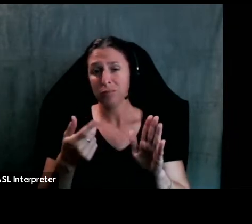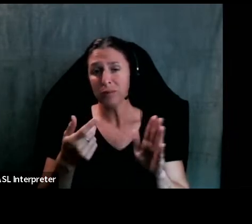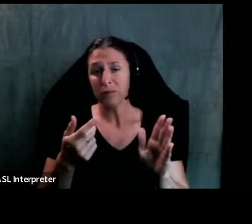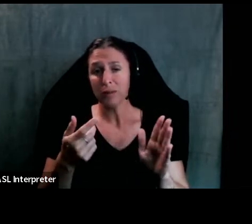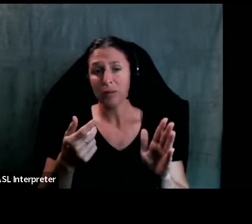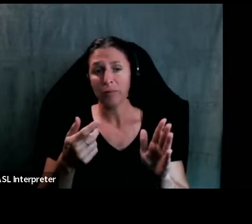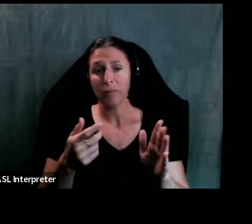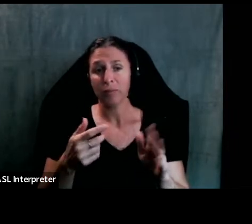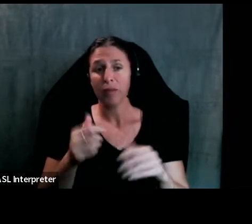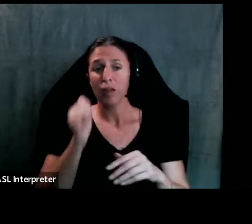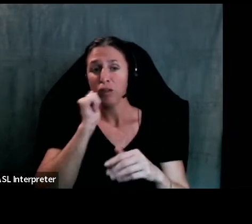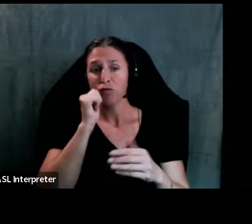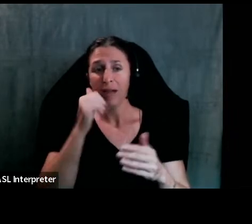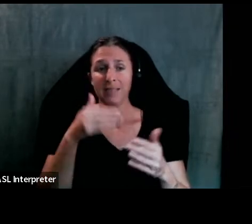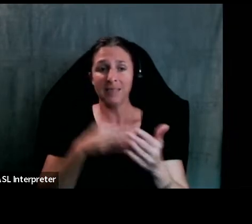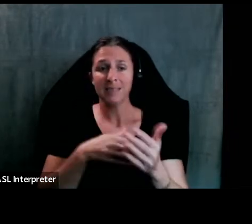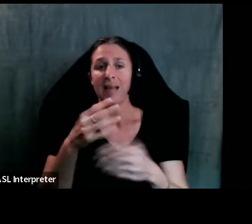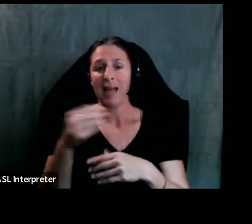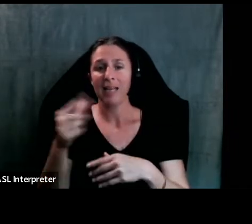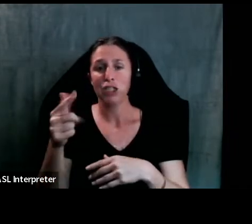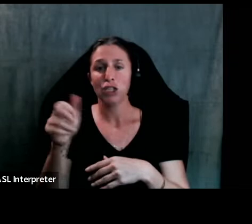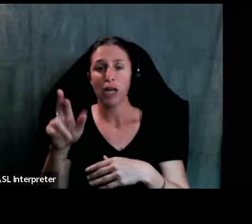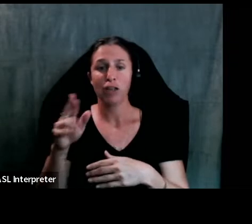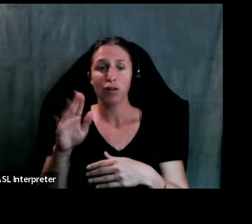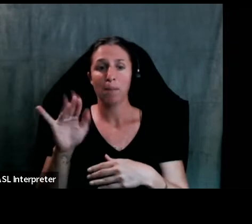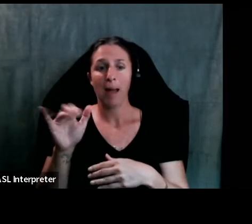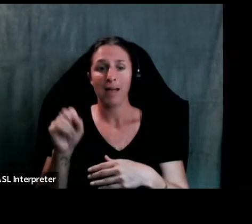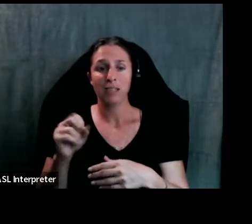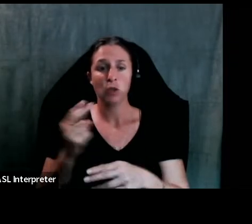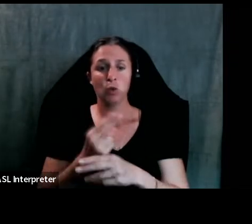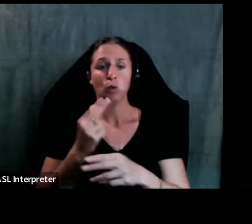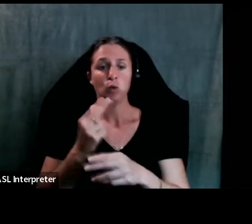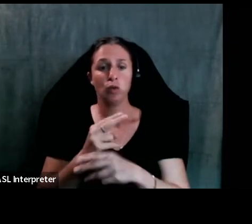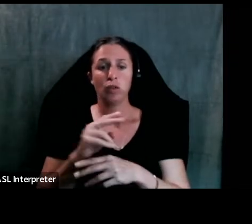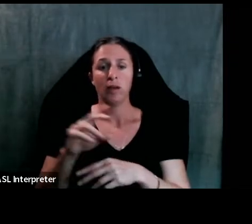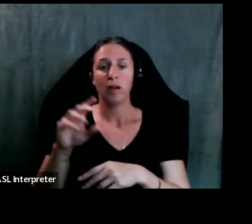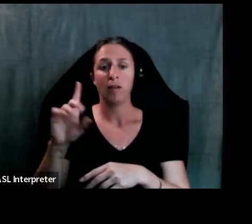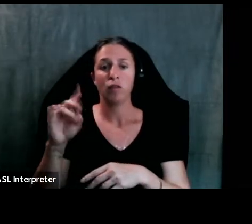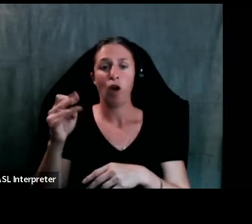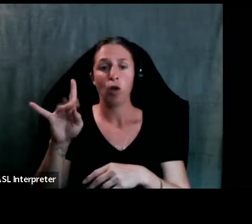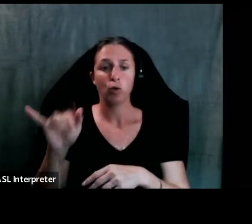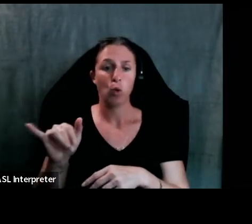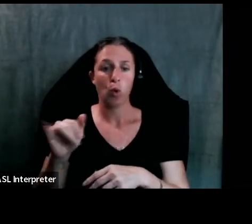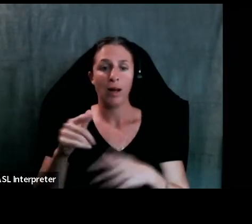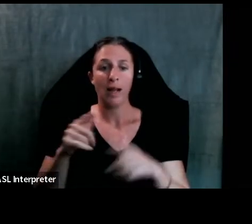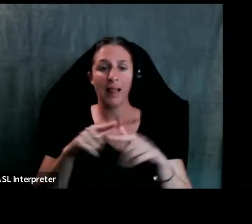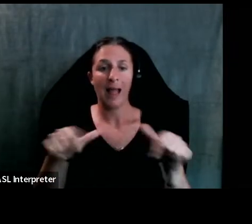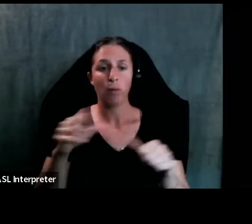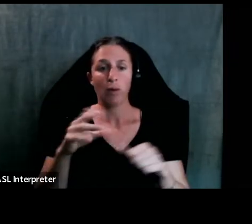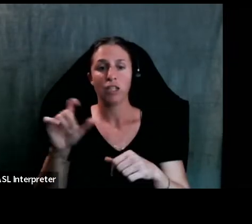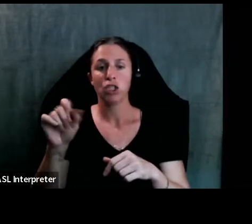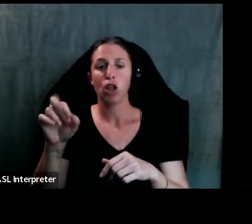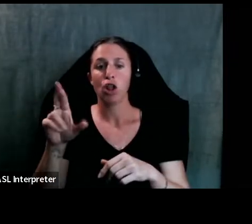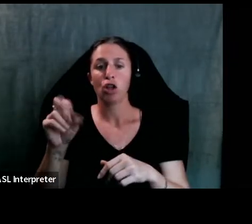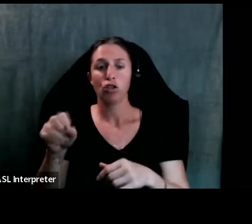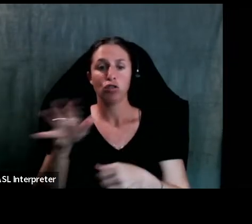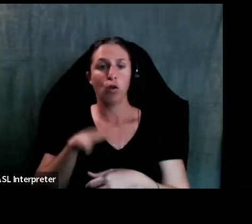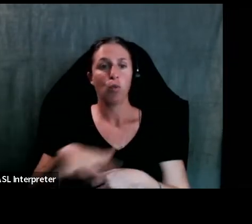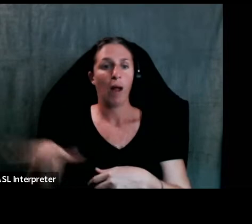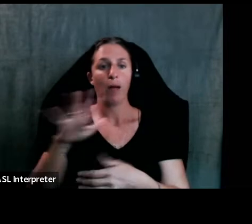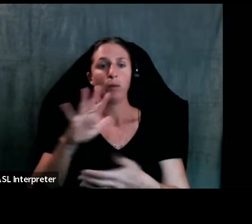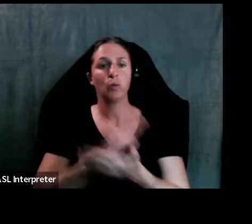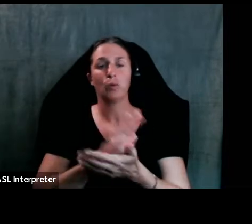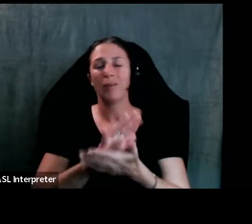the racist and gender biased, the use of derogatory language and slurs are heard around the school. This is something that is happening